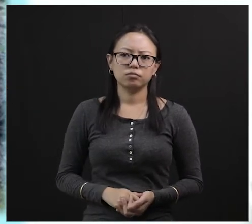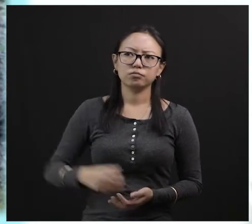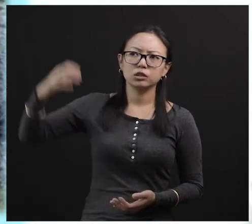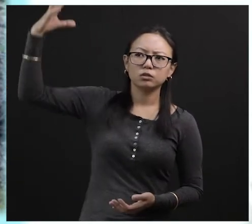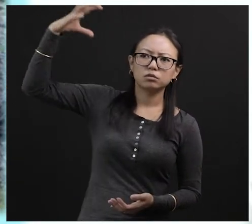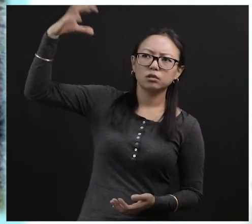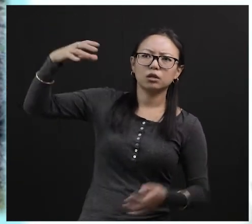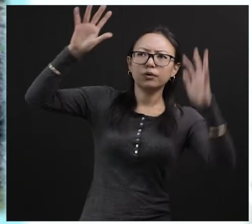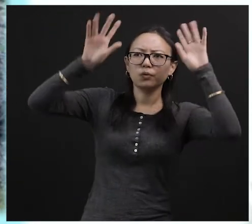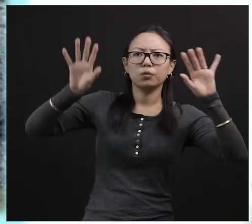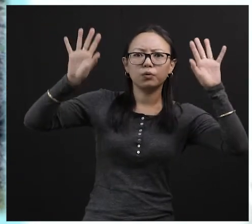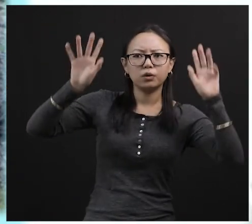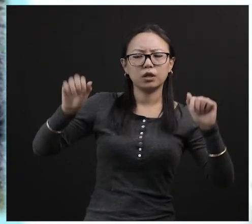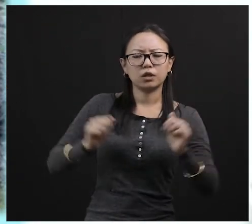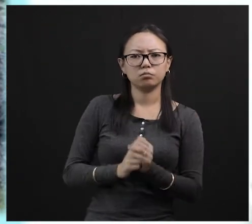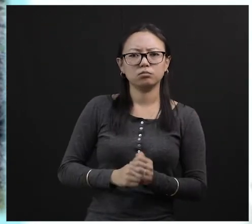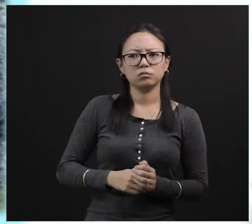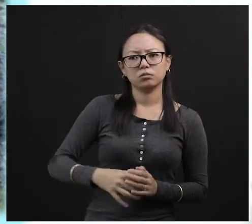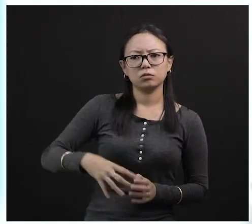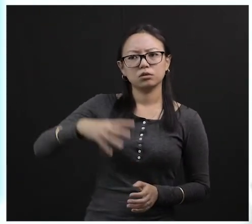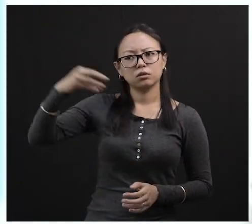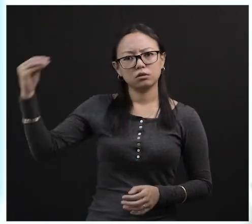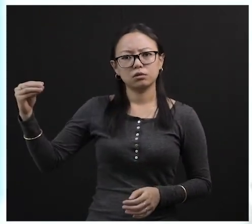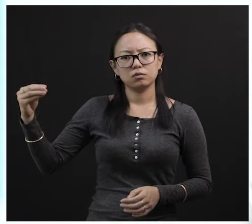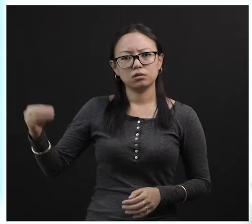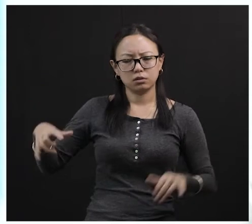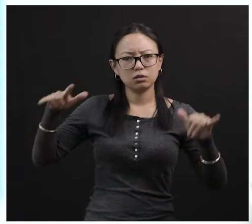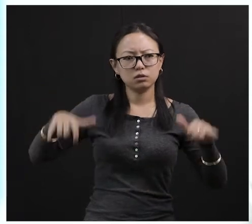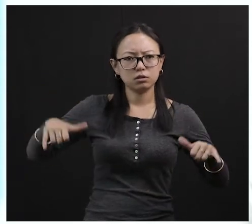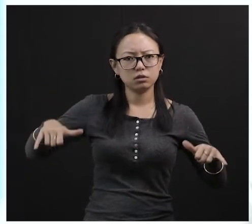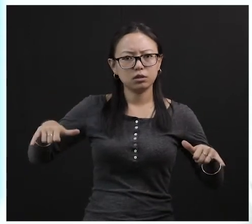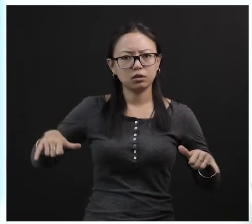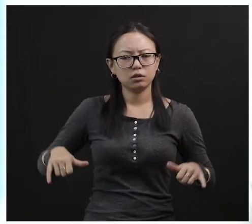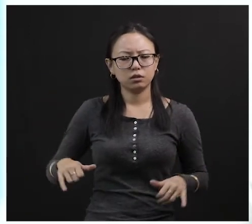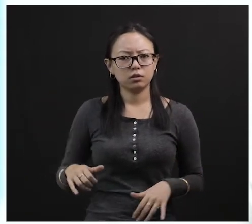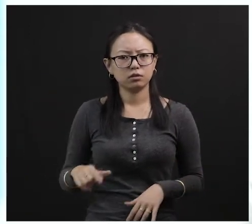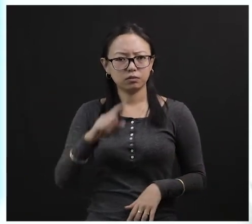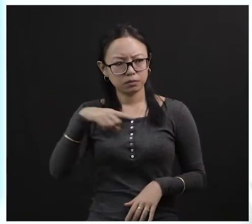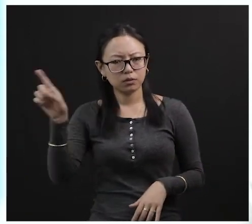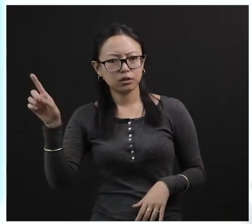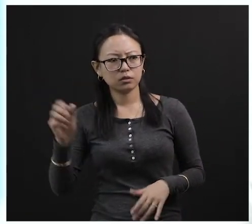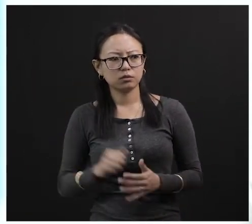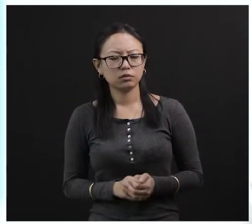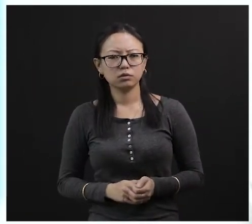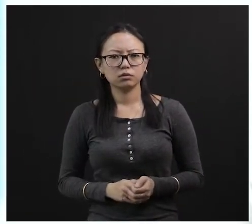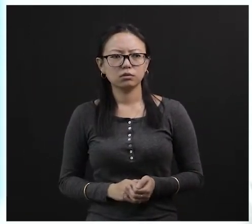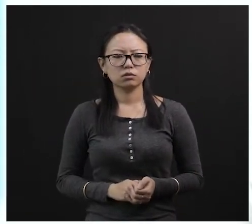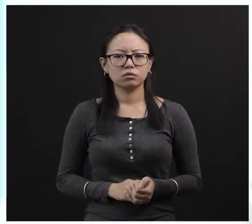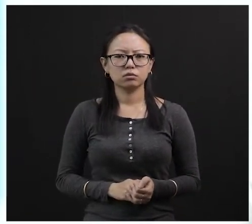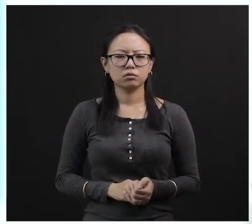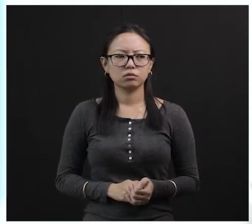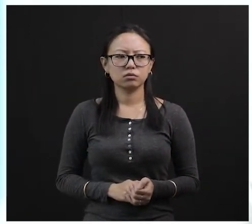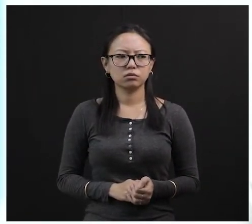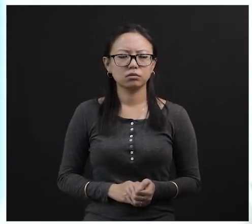house, so it is all in the open. So if it stays in the open like this for a long time, what happens? See, you can see the heat